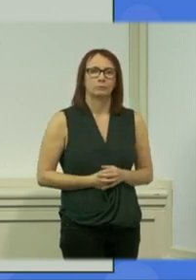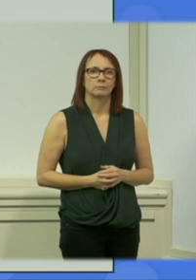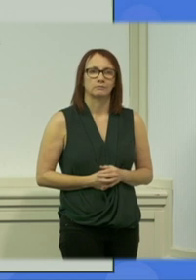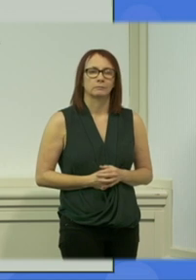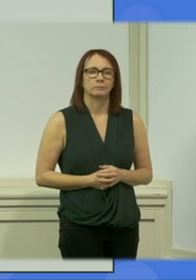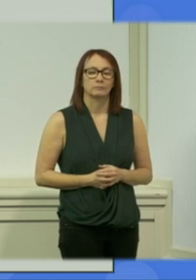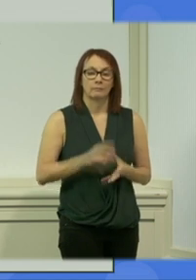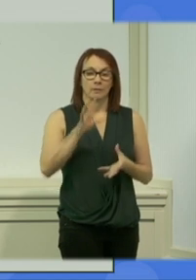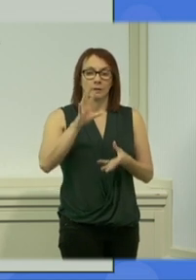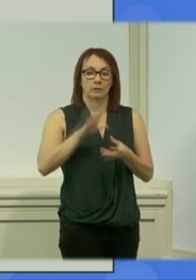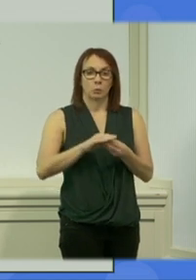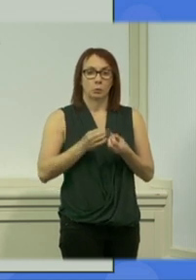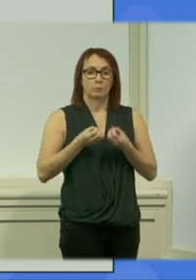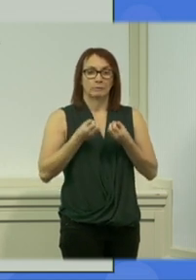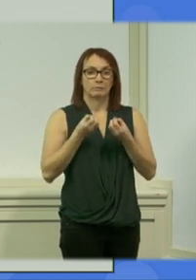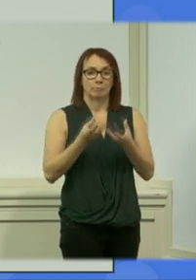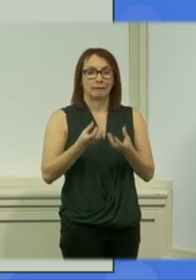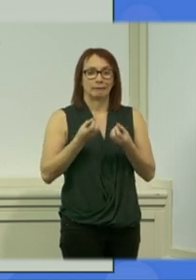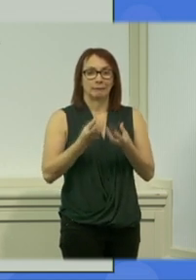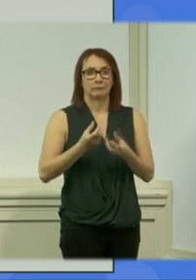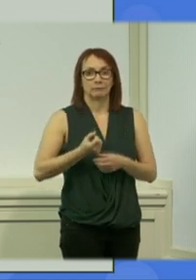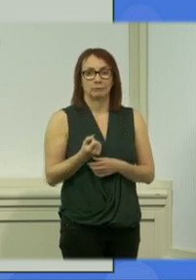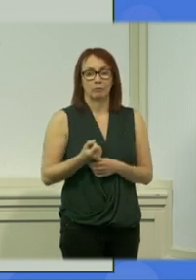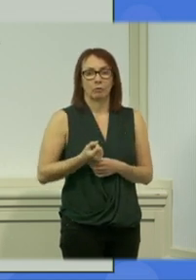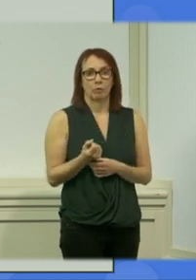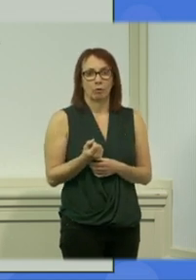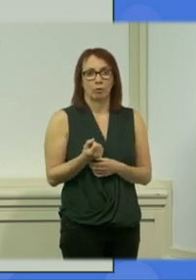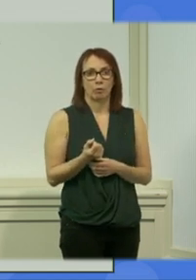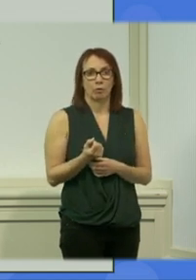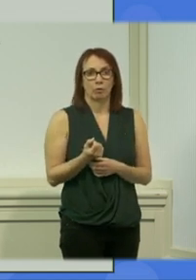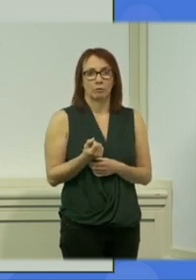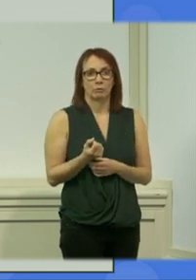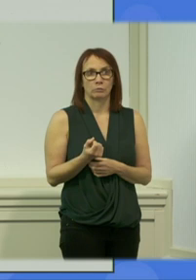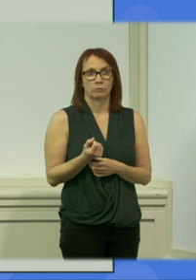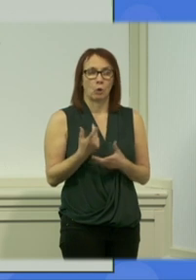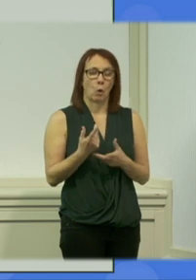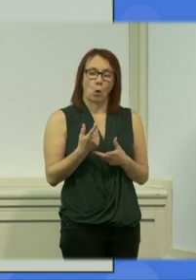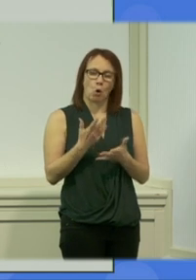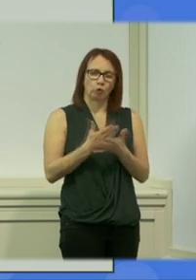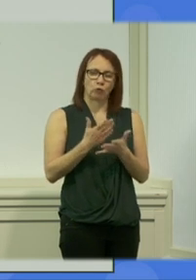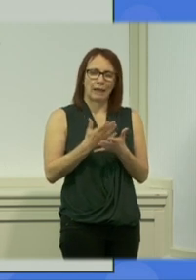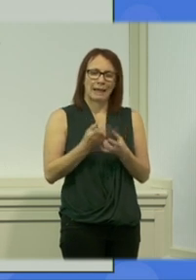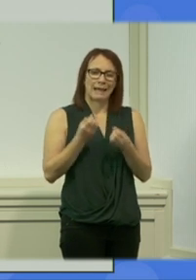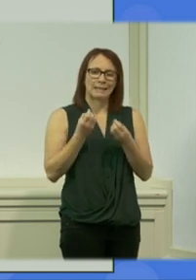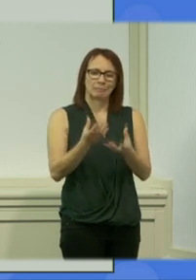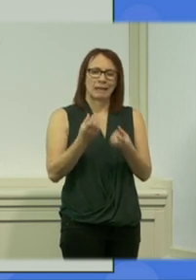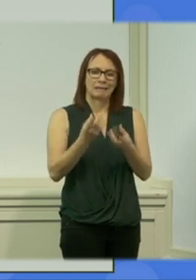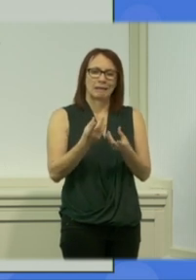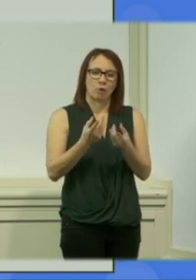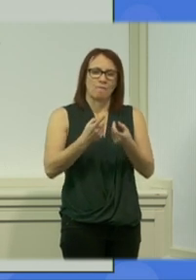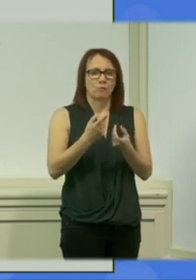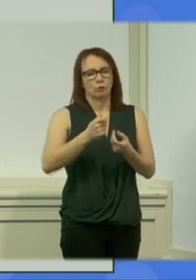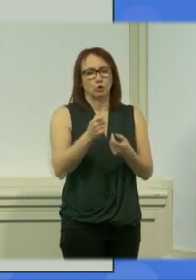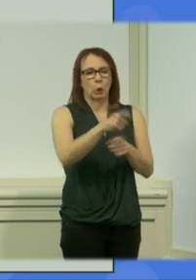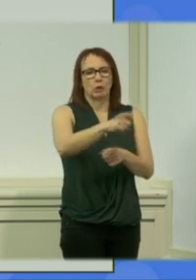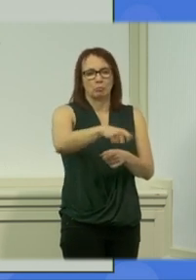Total spending in Scotland, or on behalf of the Scottish people, that's the things like